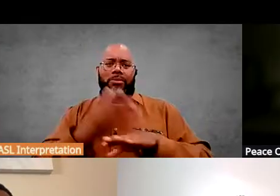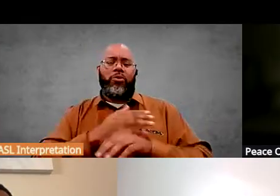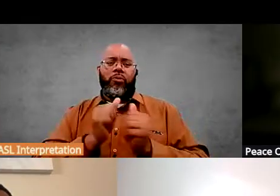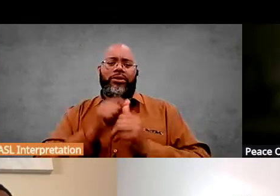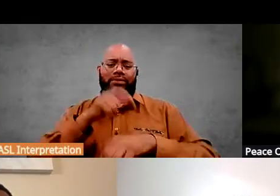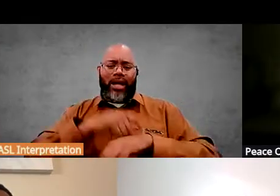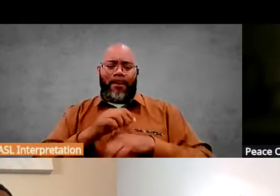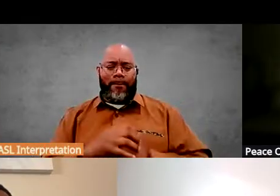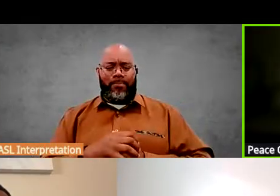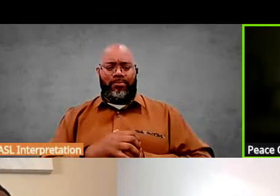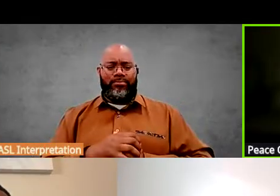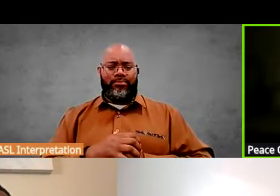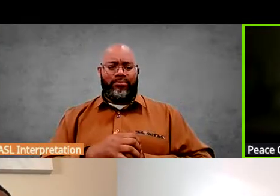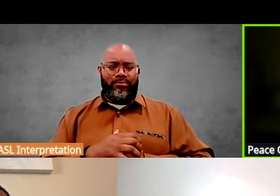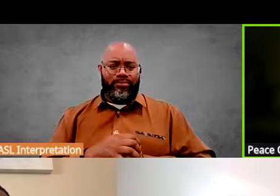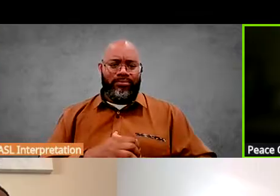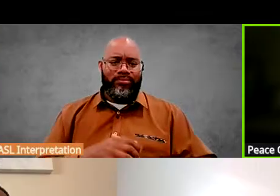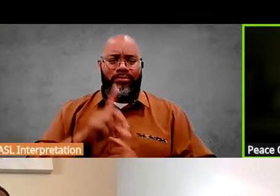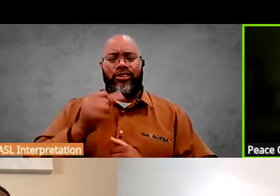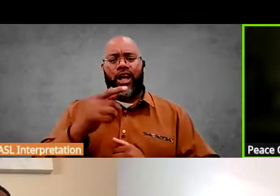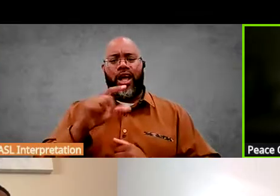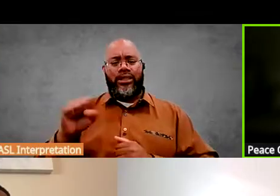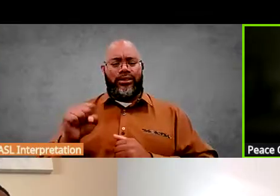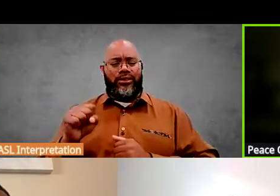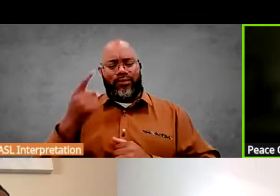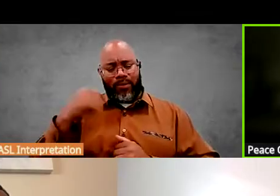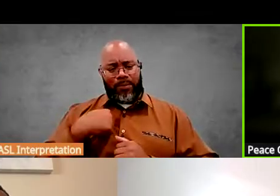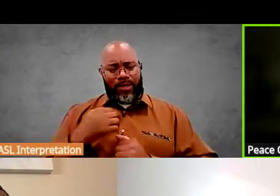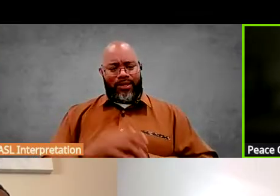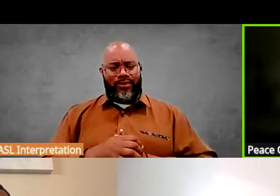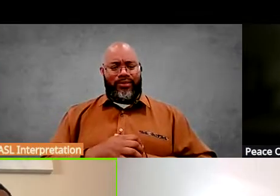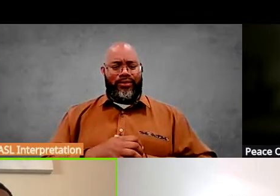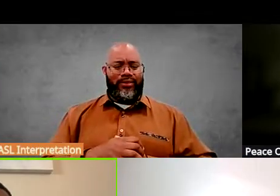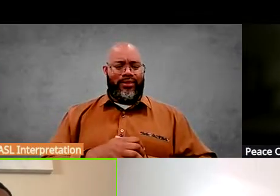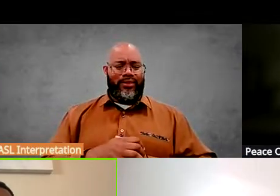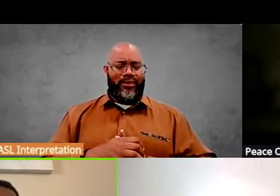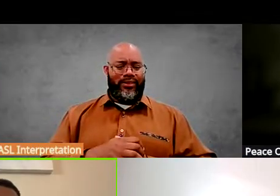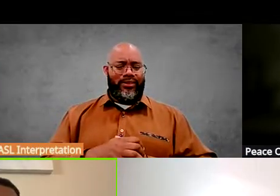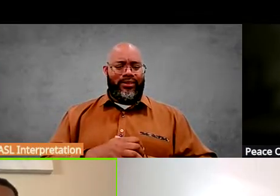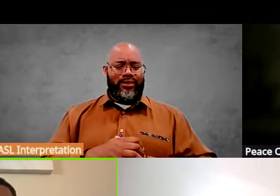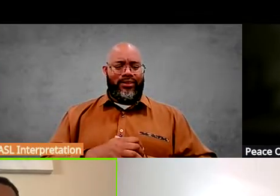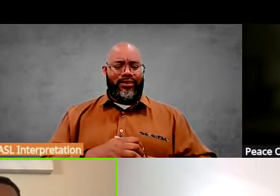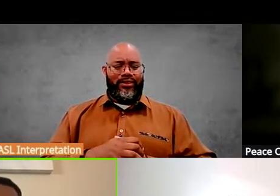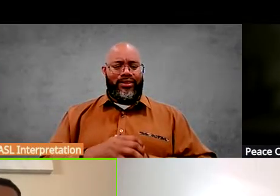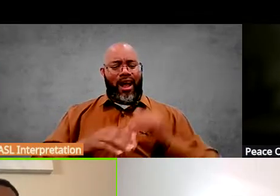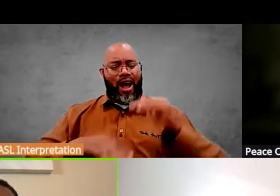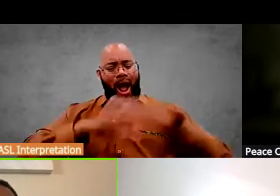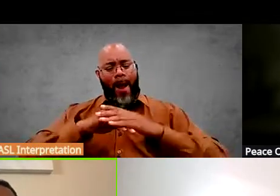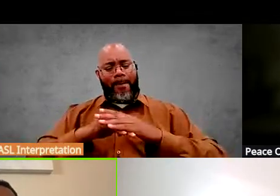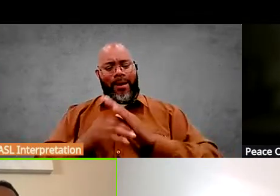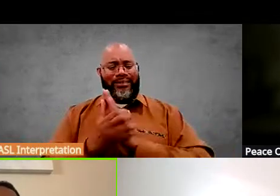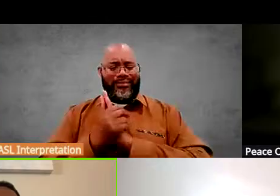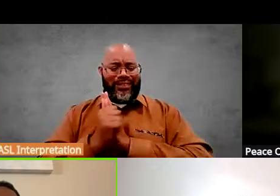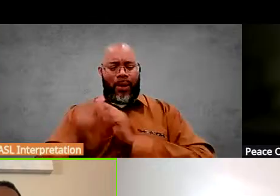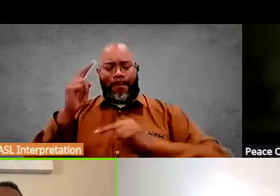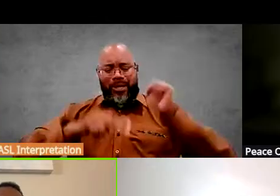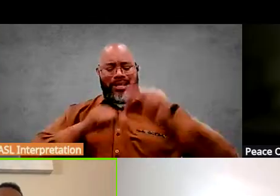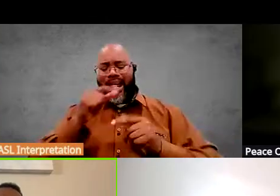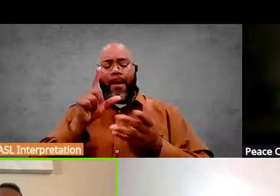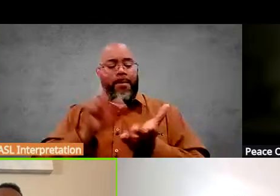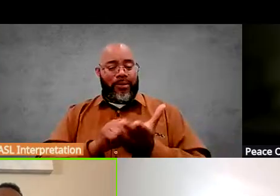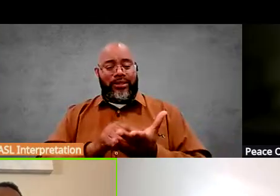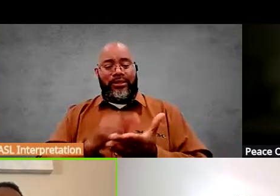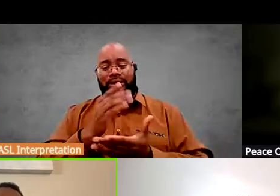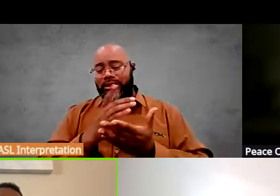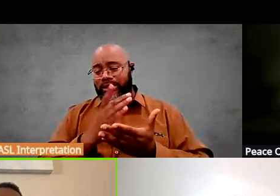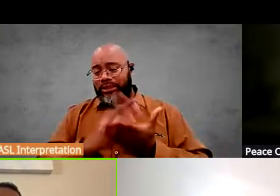Okay. And Douglas, what's one From thing you me, wish you had known? optimize skill building, not just publication. Sometimes we